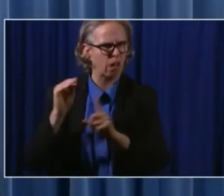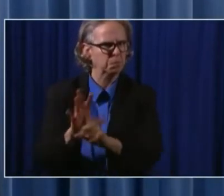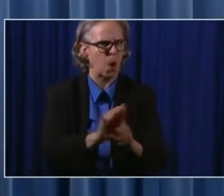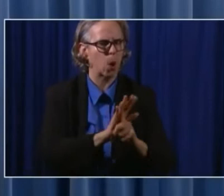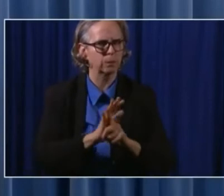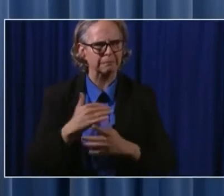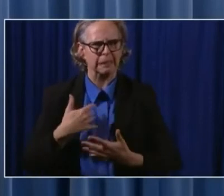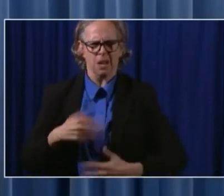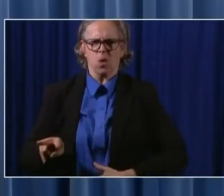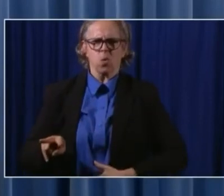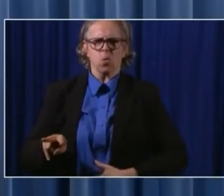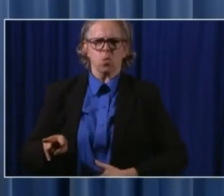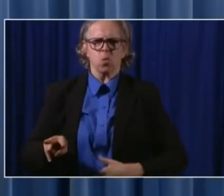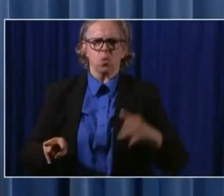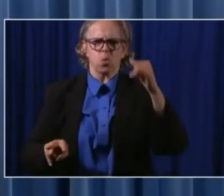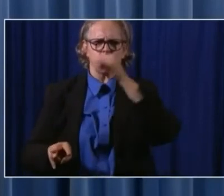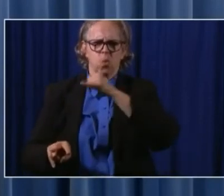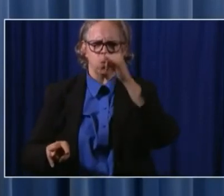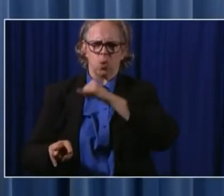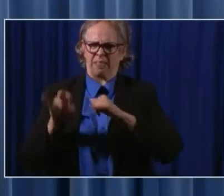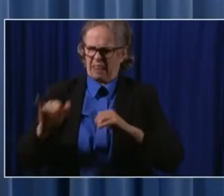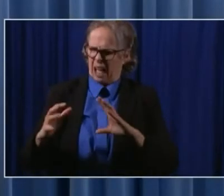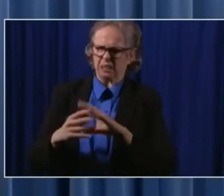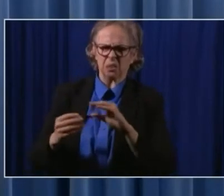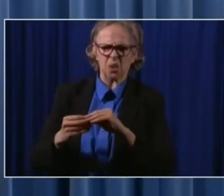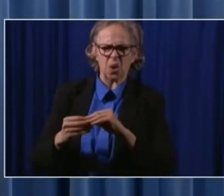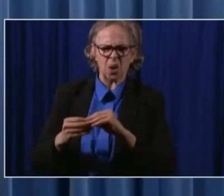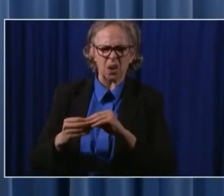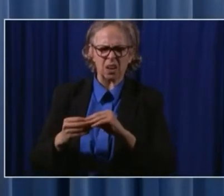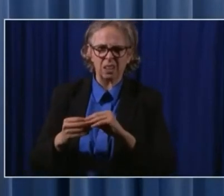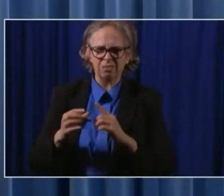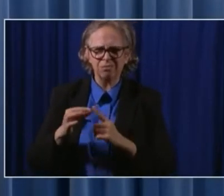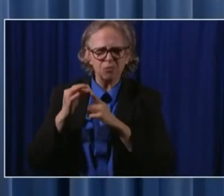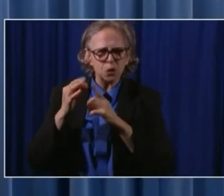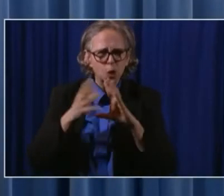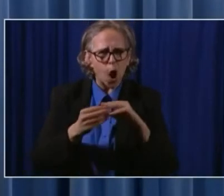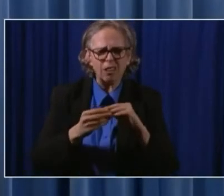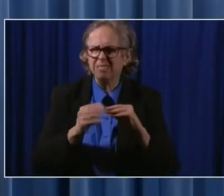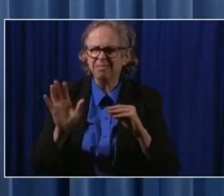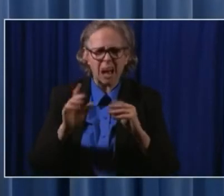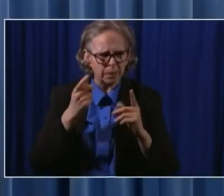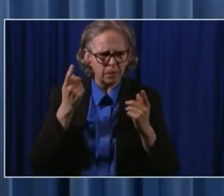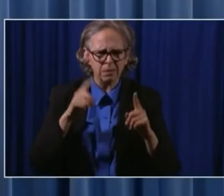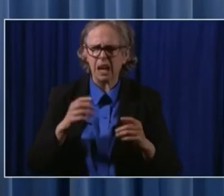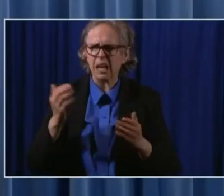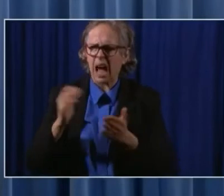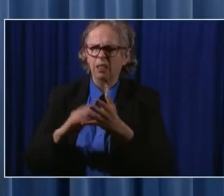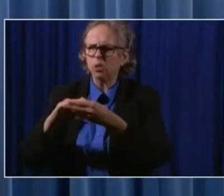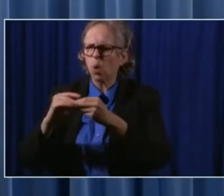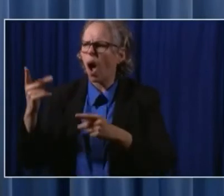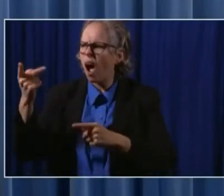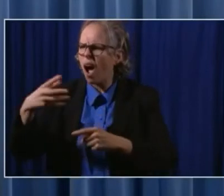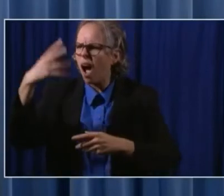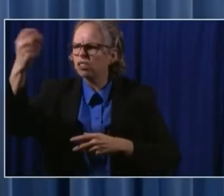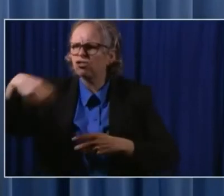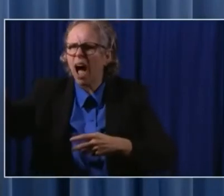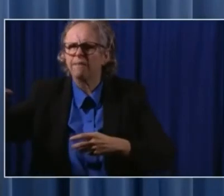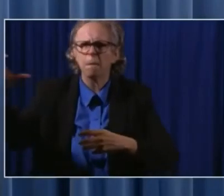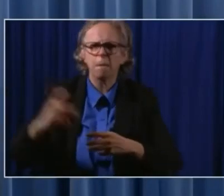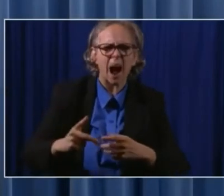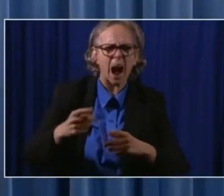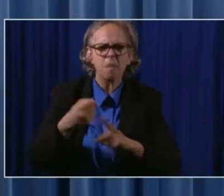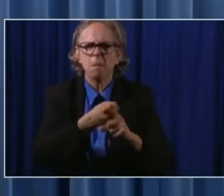really not that unique. We've heard from multiple local health departments, and again, something that we have been doing is calling our local